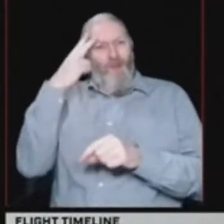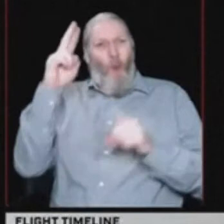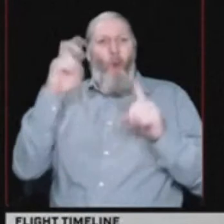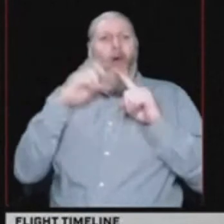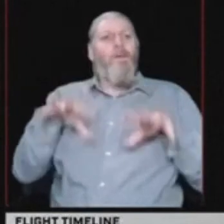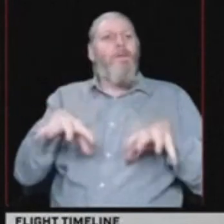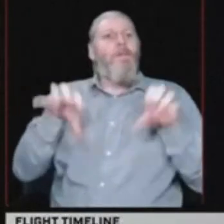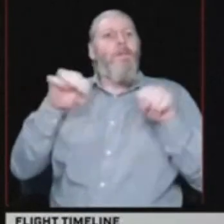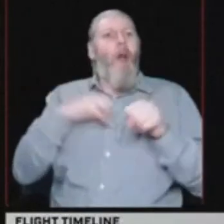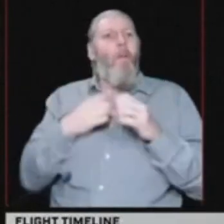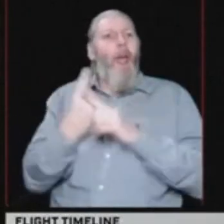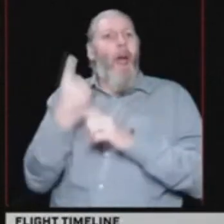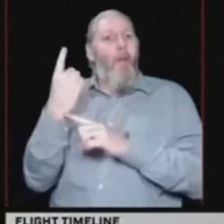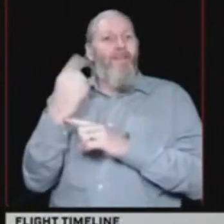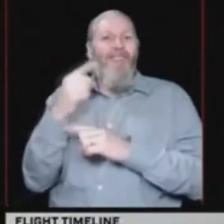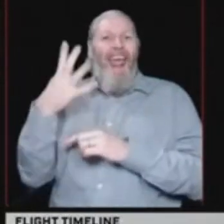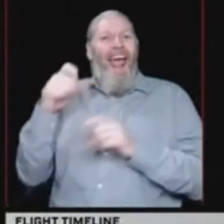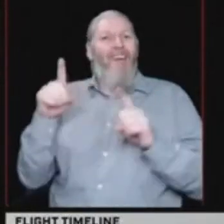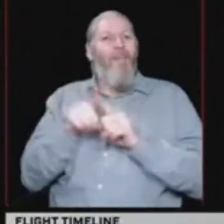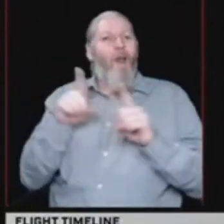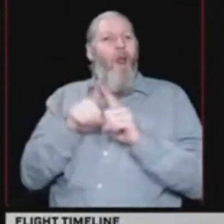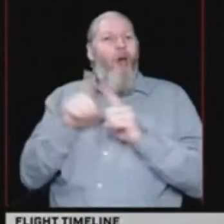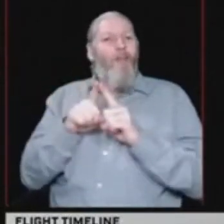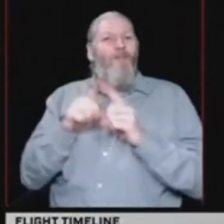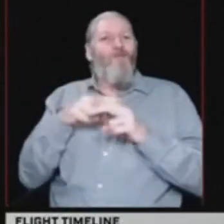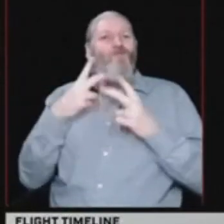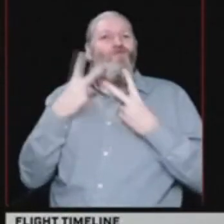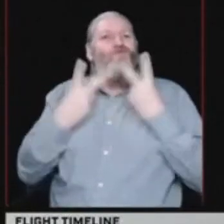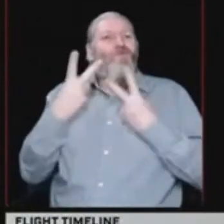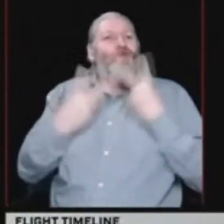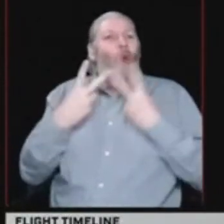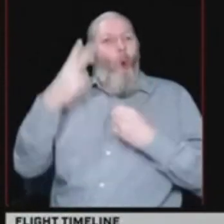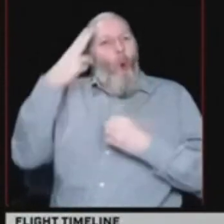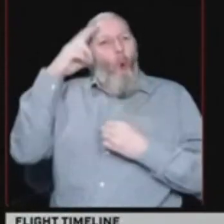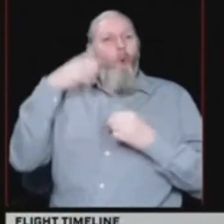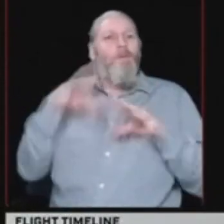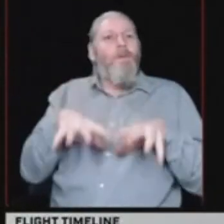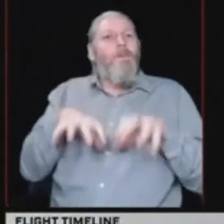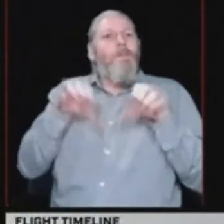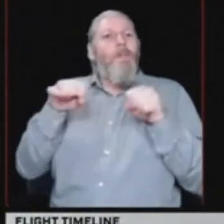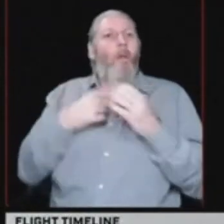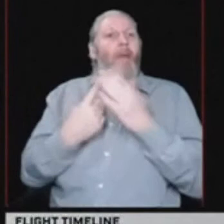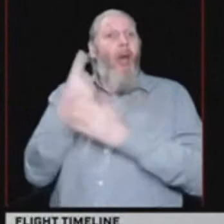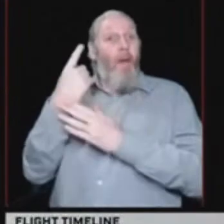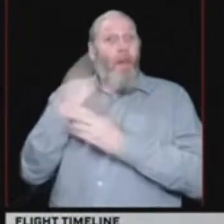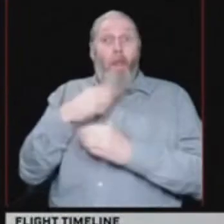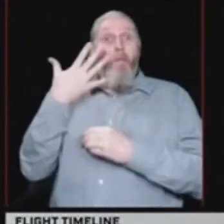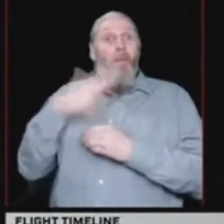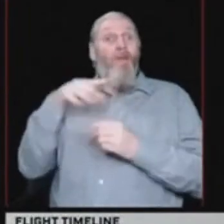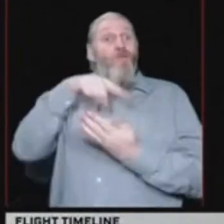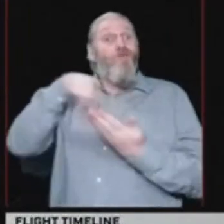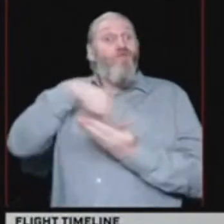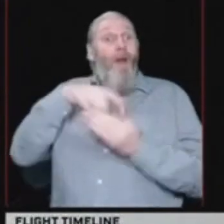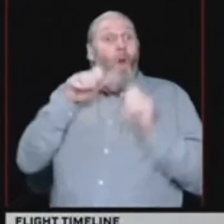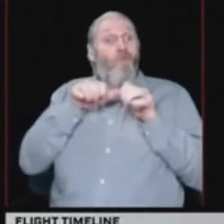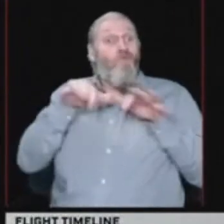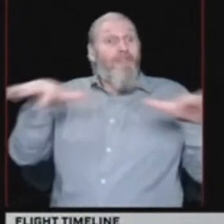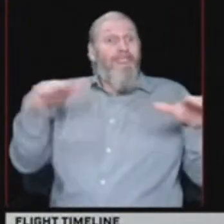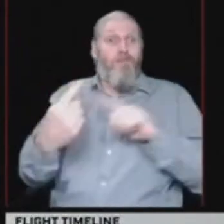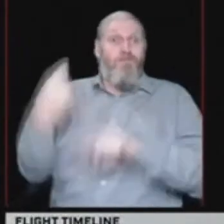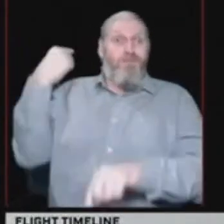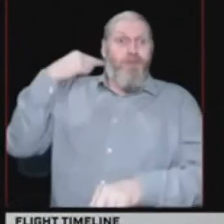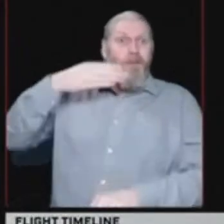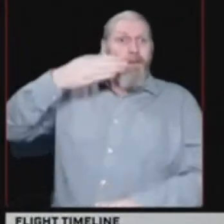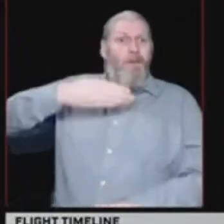the iconic British rock band's record, Start Me Up, that was released by Virgin Records in 1981. I can't think of a better